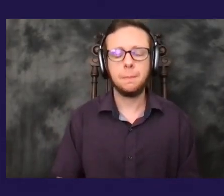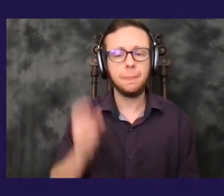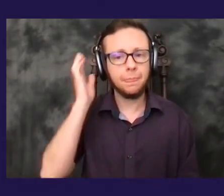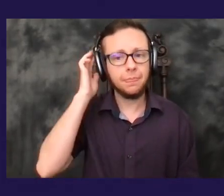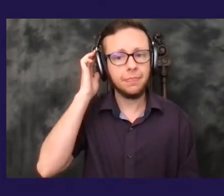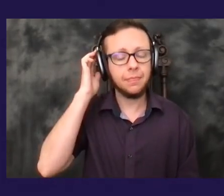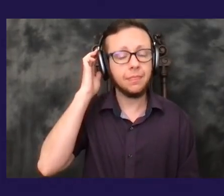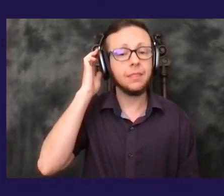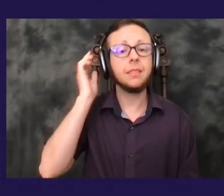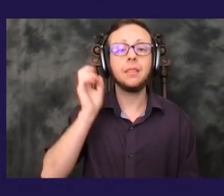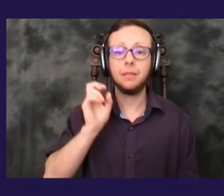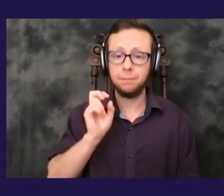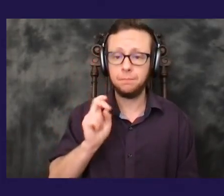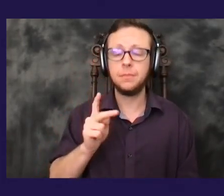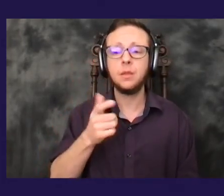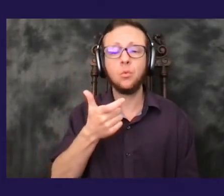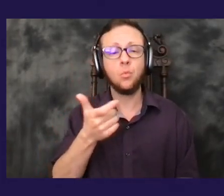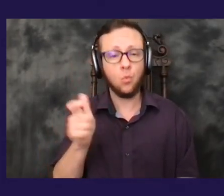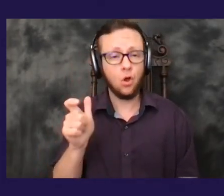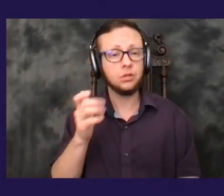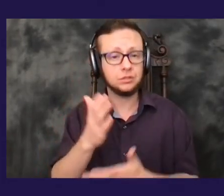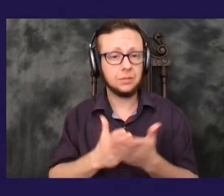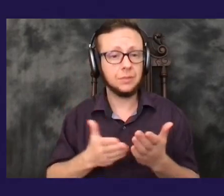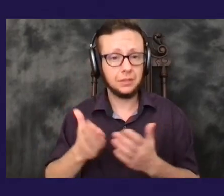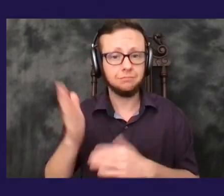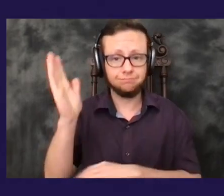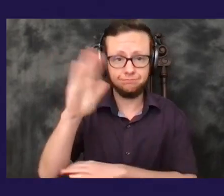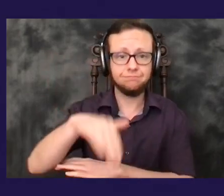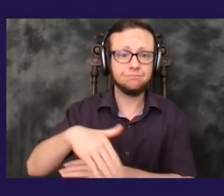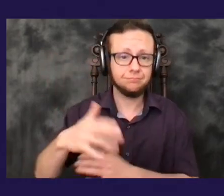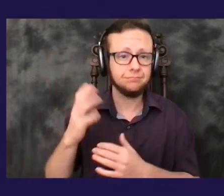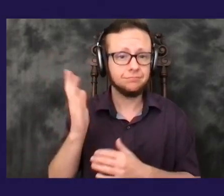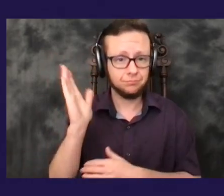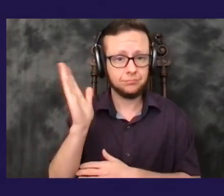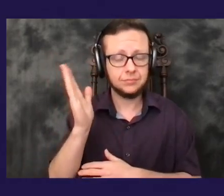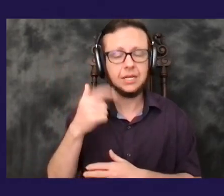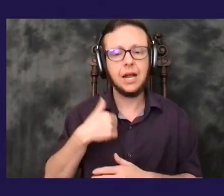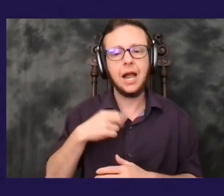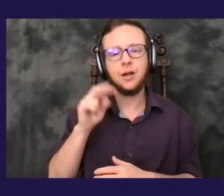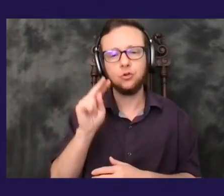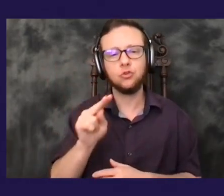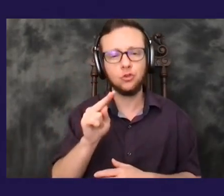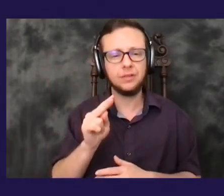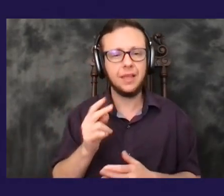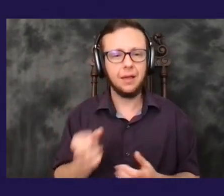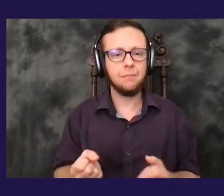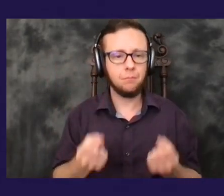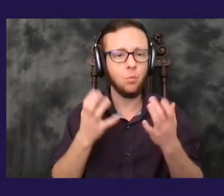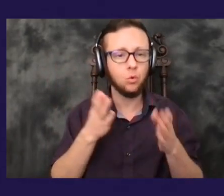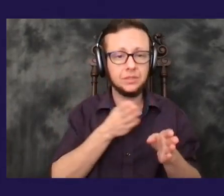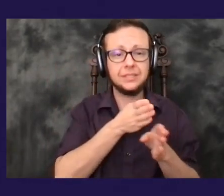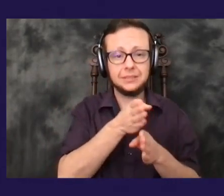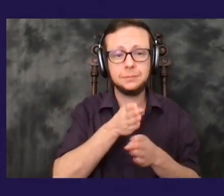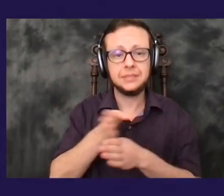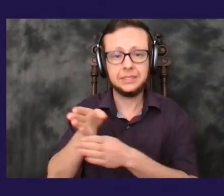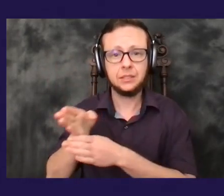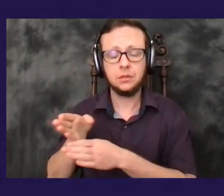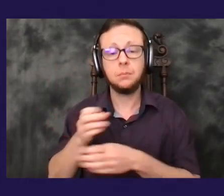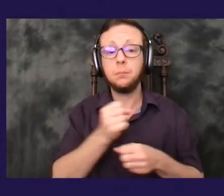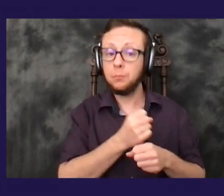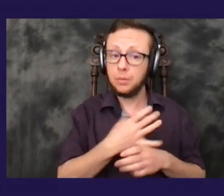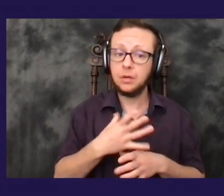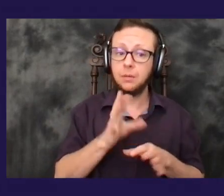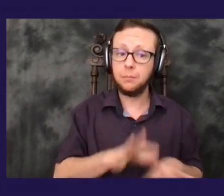the proceedings today, I go to that idea of transdisciplinarity. Preparation is important, but ultimately